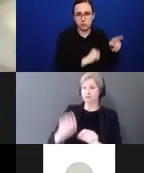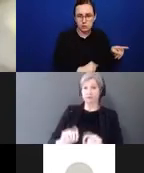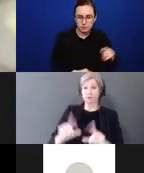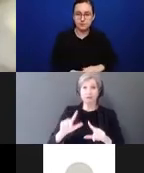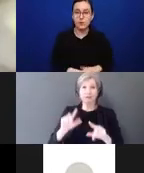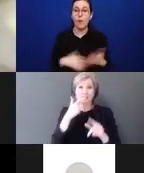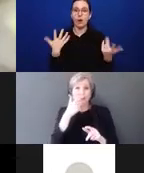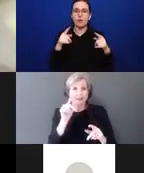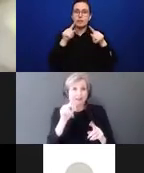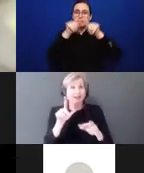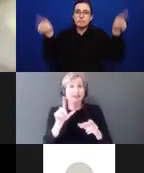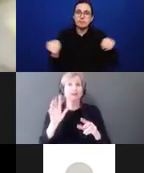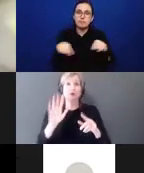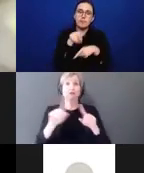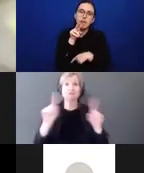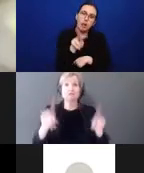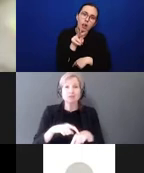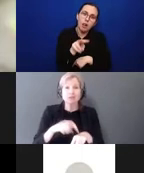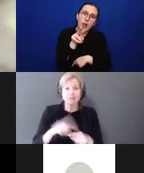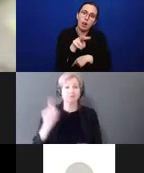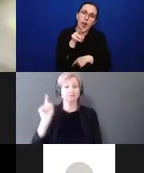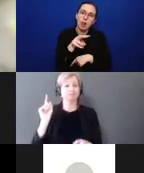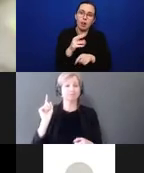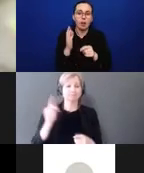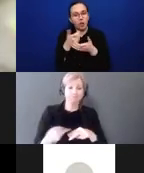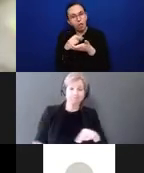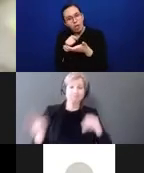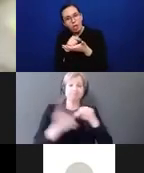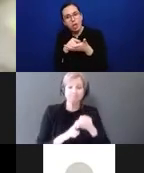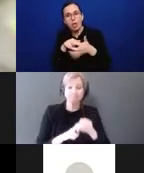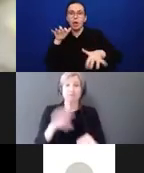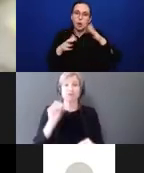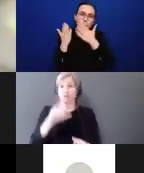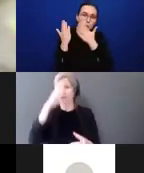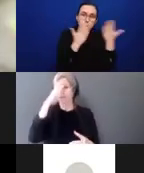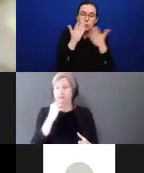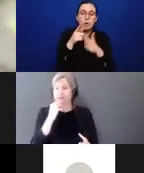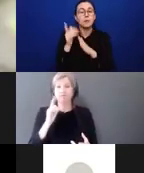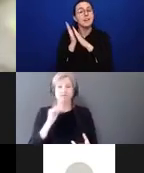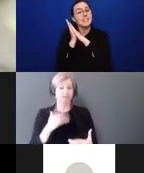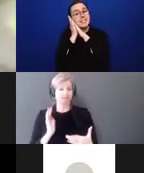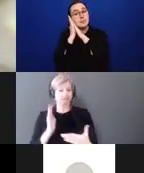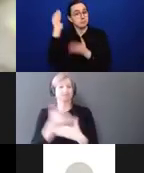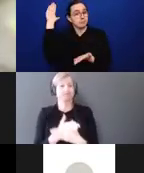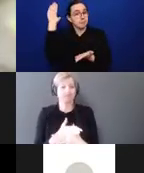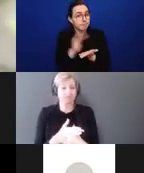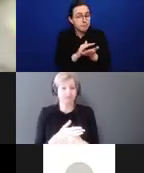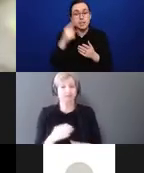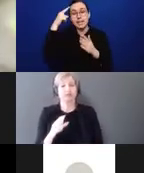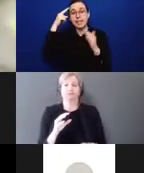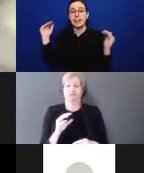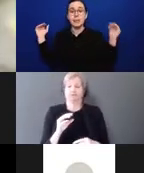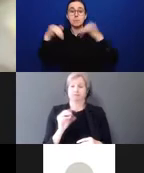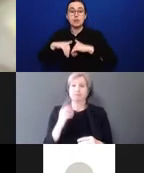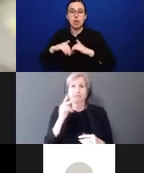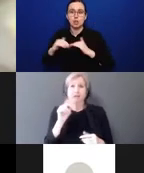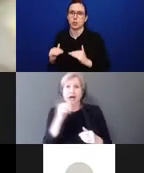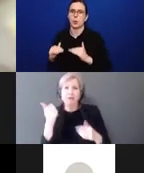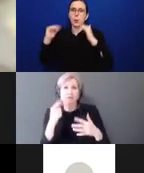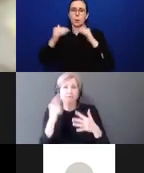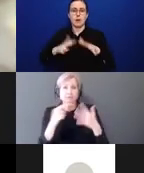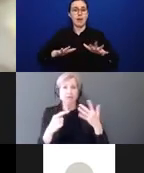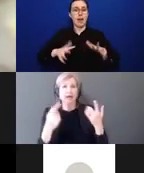this time, and increased rates of depressive and anxiety symptoms that we saw in other phenomena in other emergencies